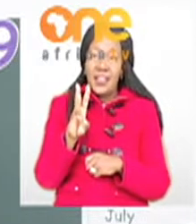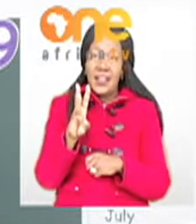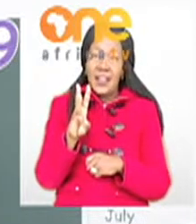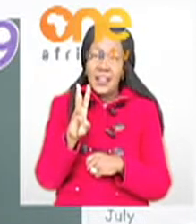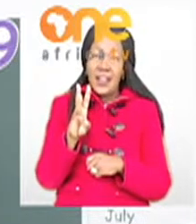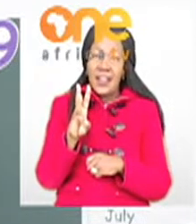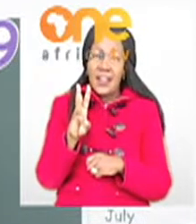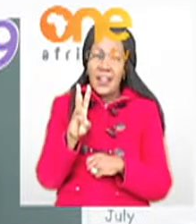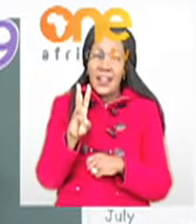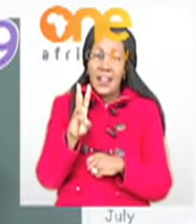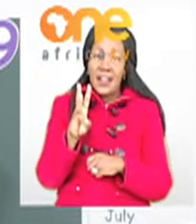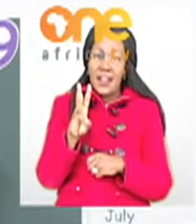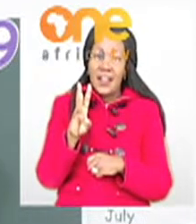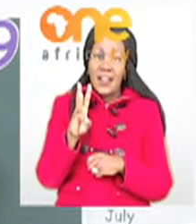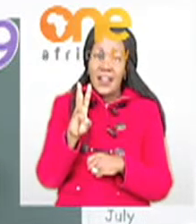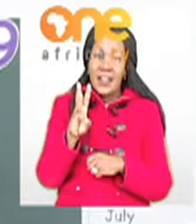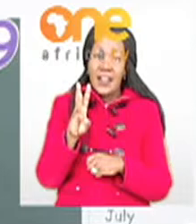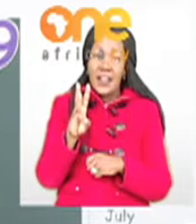3,